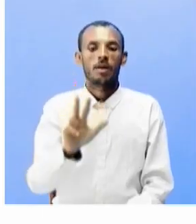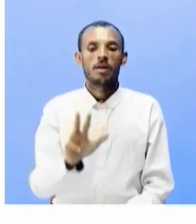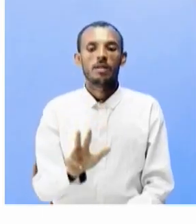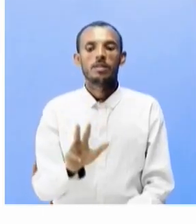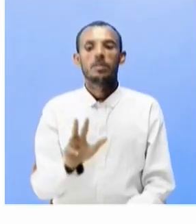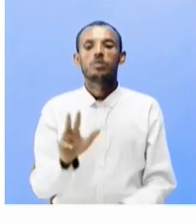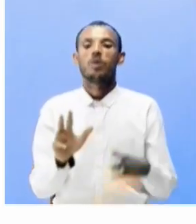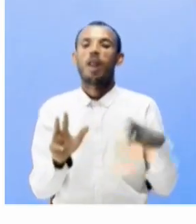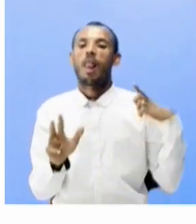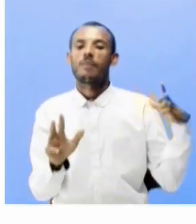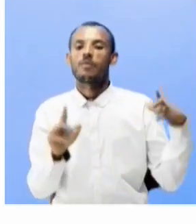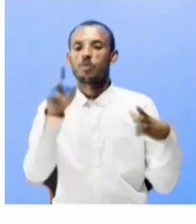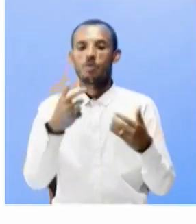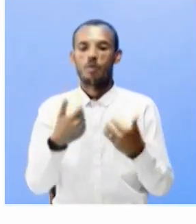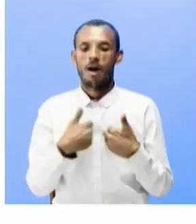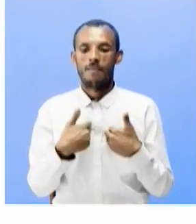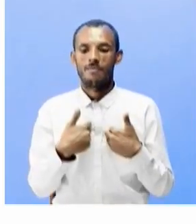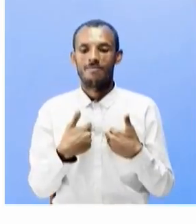the left, you have